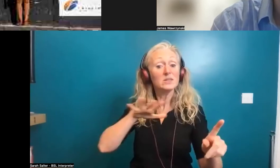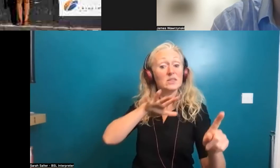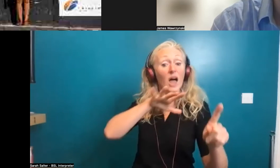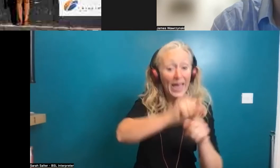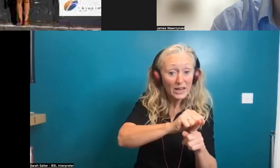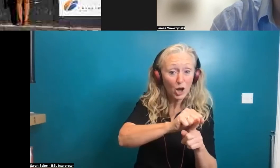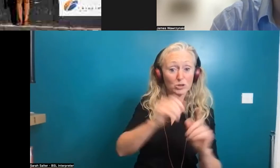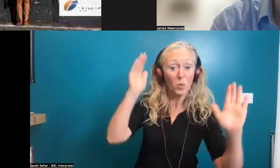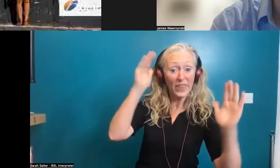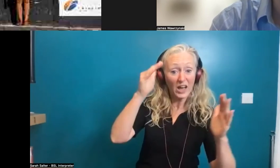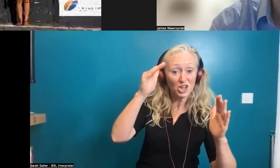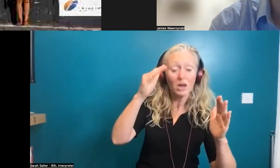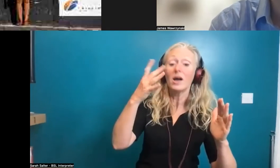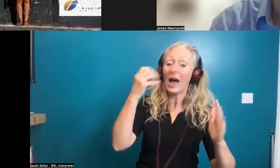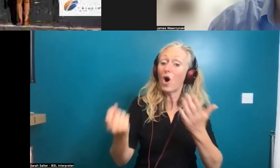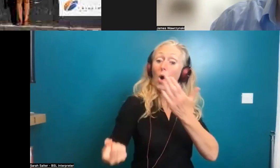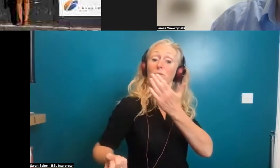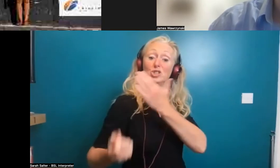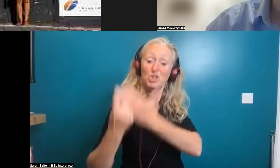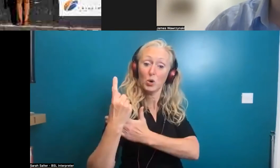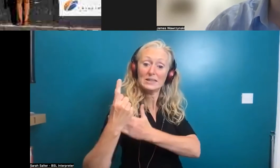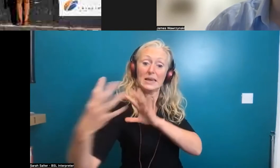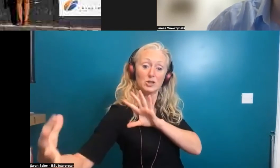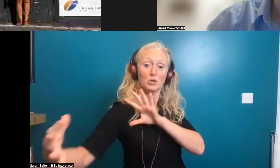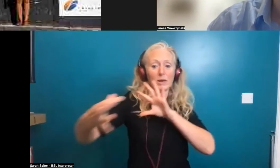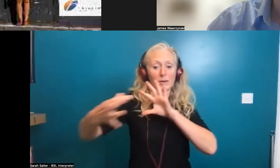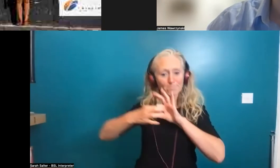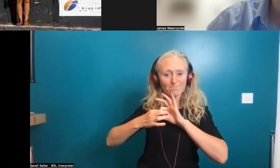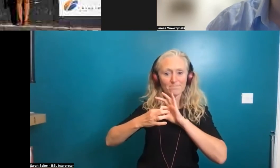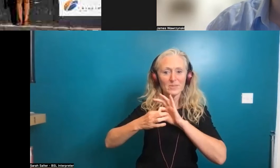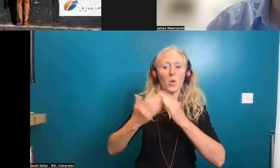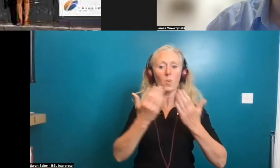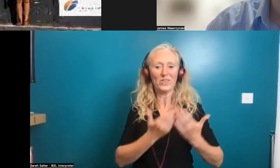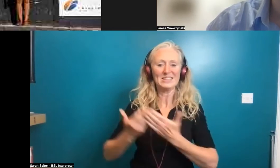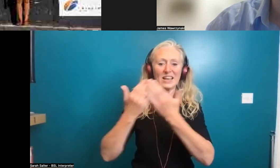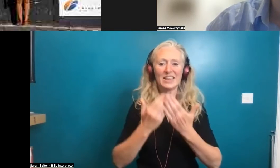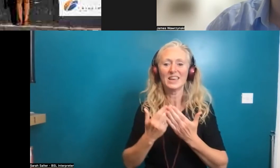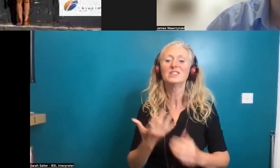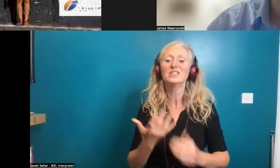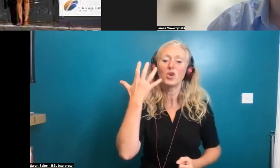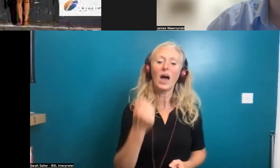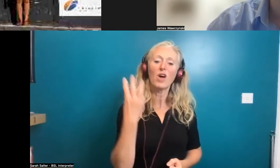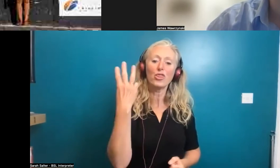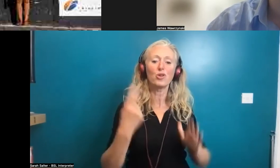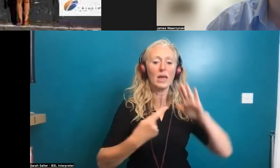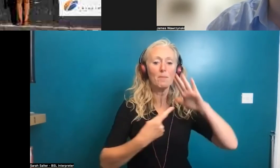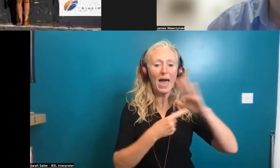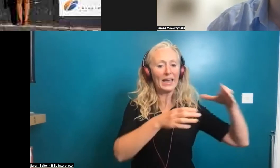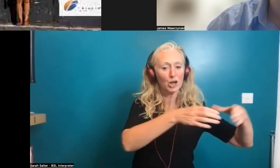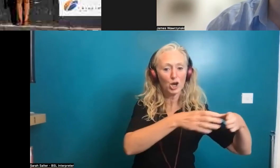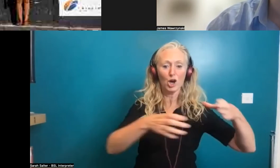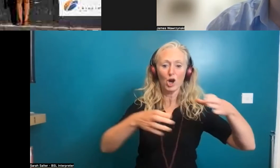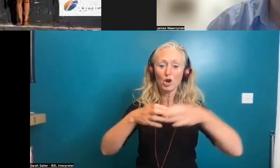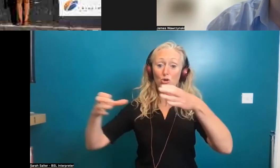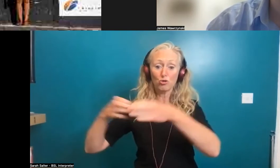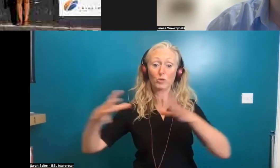enrolled in a study. And when you then break down Usher not only into the three main groups that were described based on symptoms,